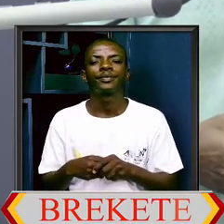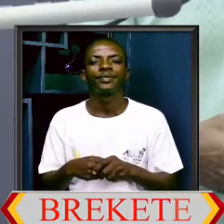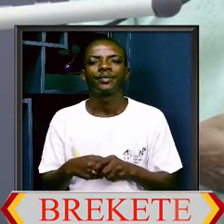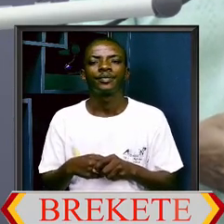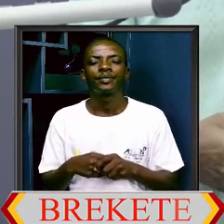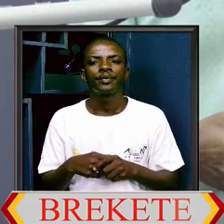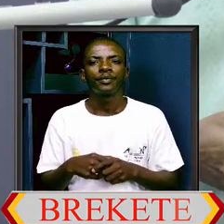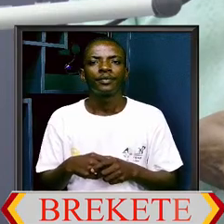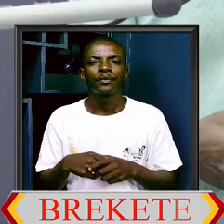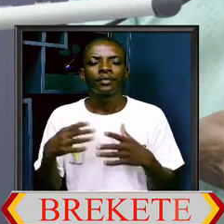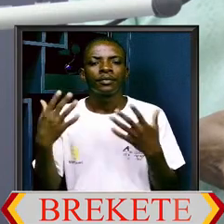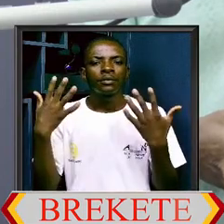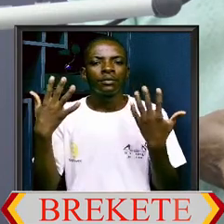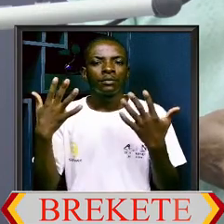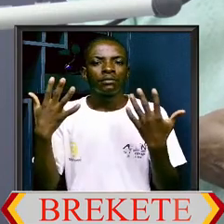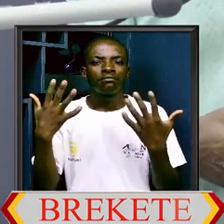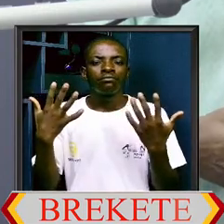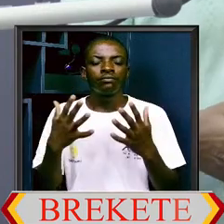own